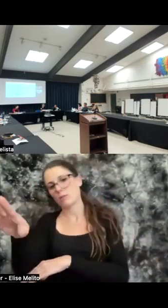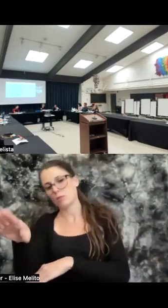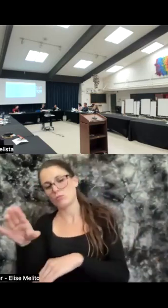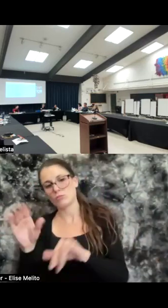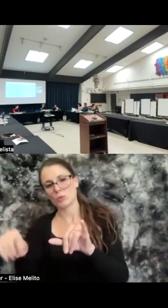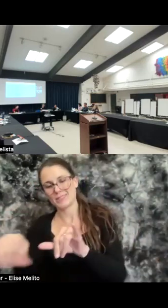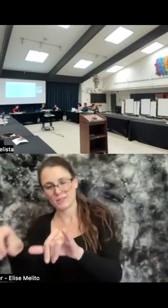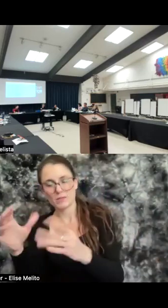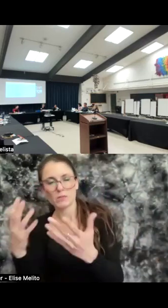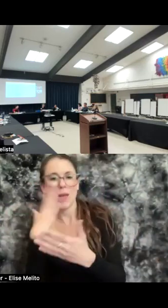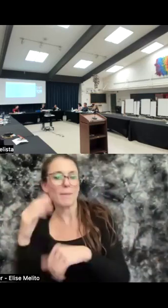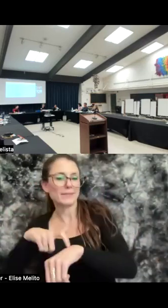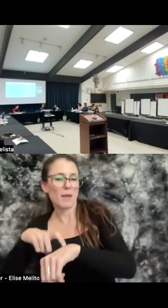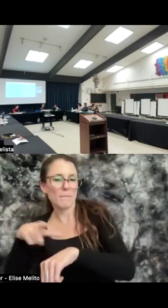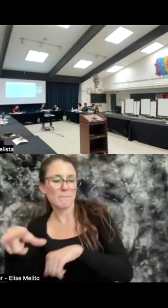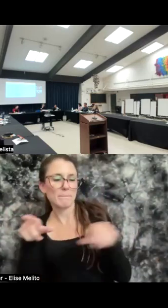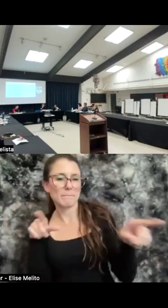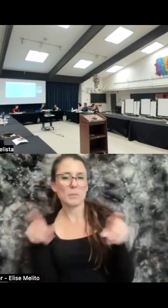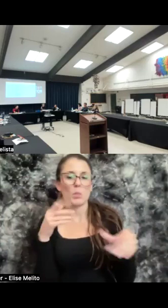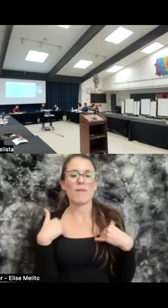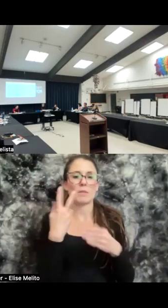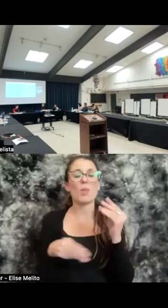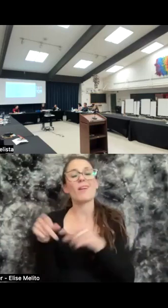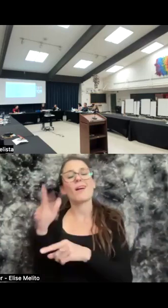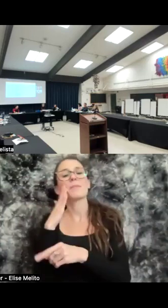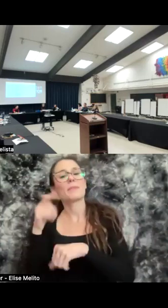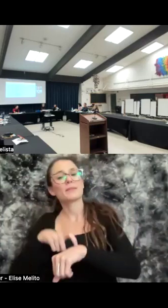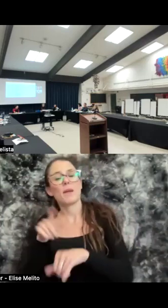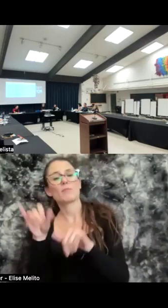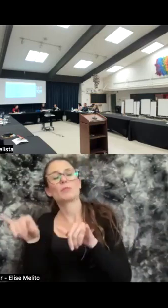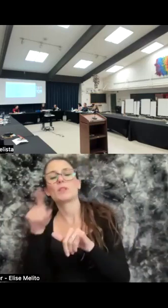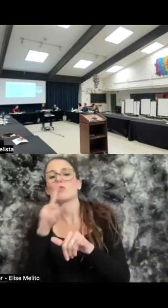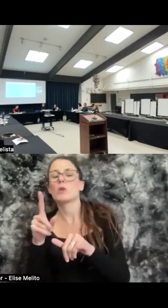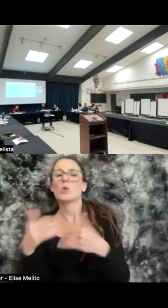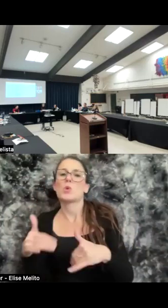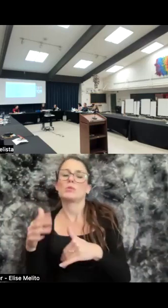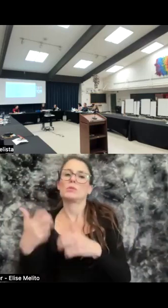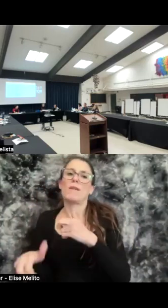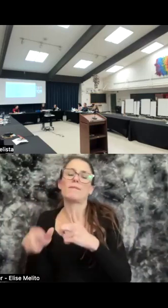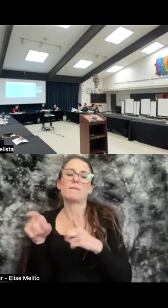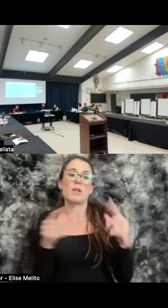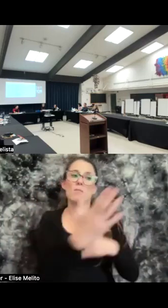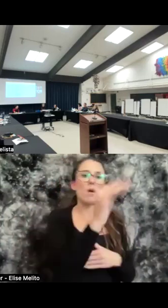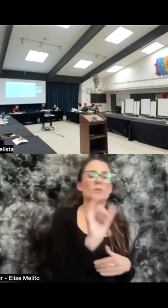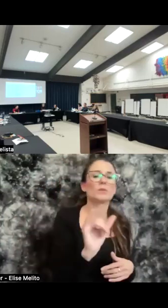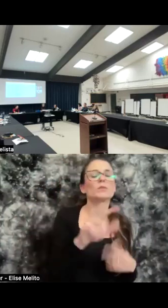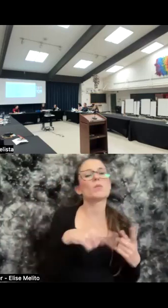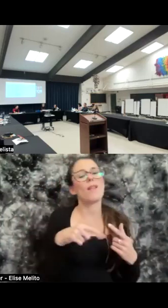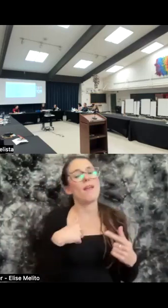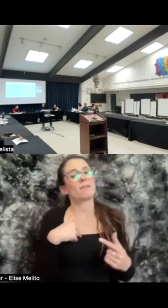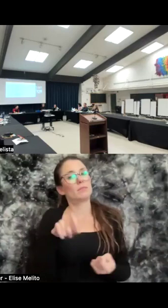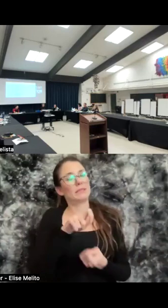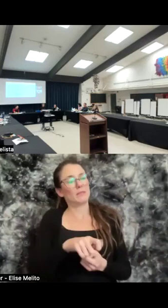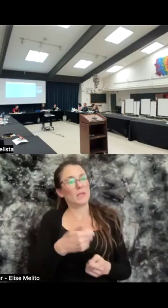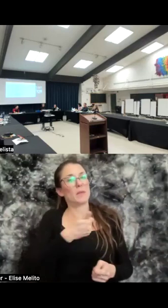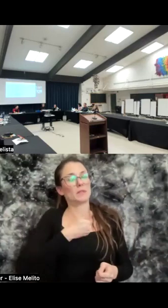so bedtime routines. Those are probably the toughest two routines right there when I specifically work